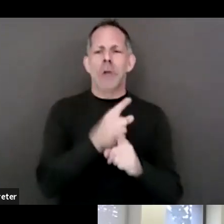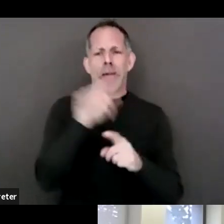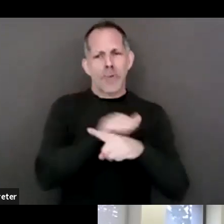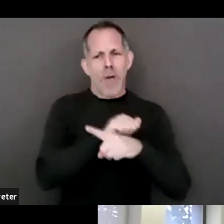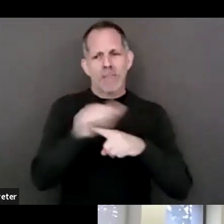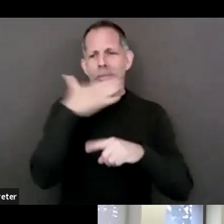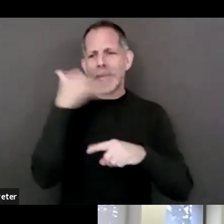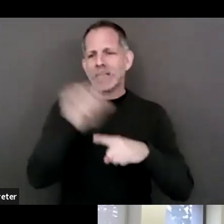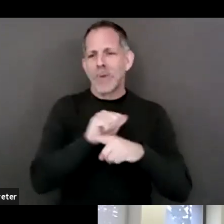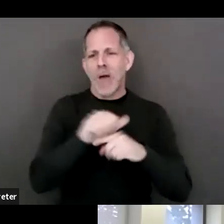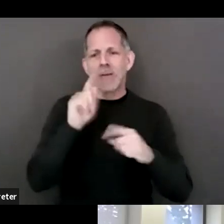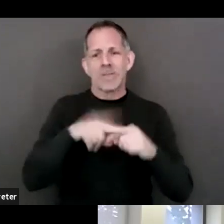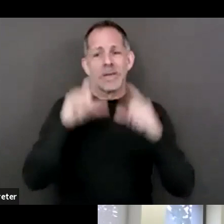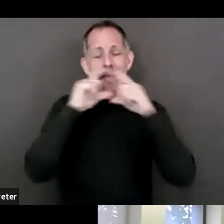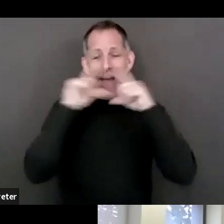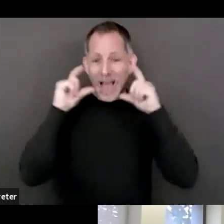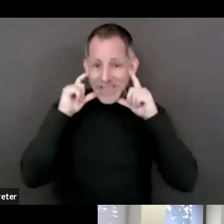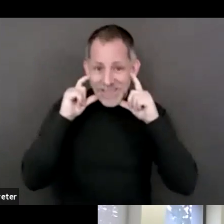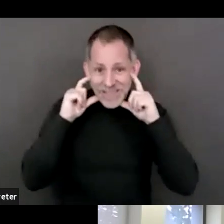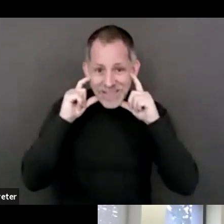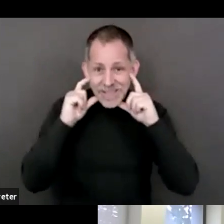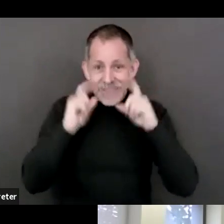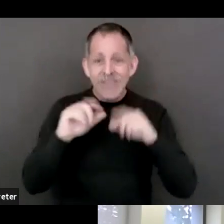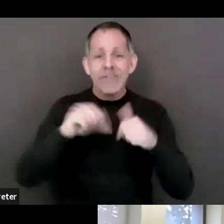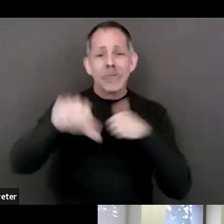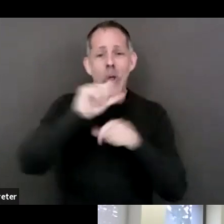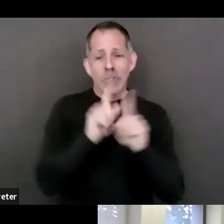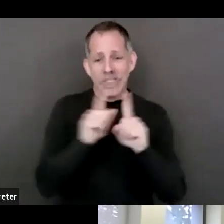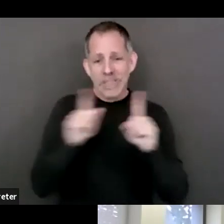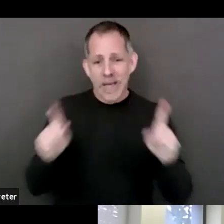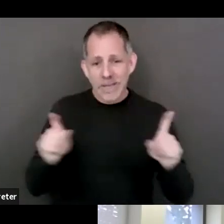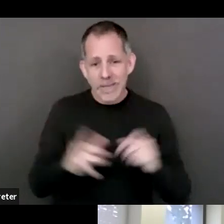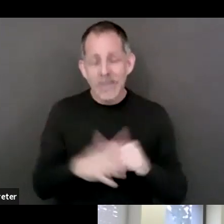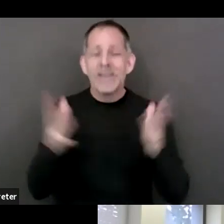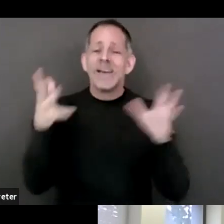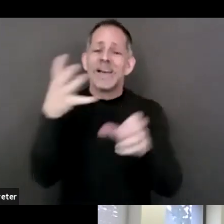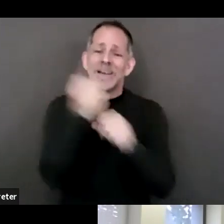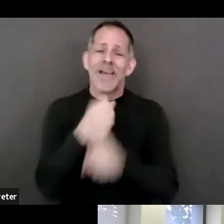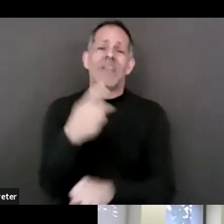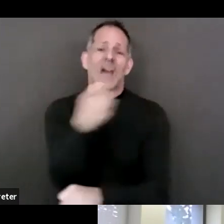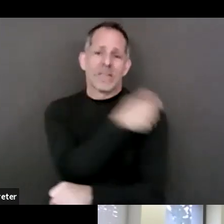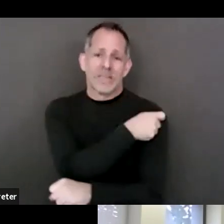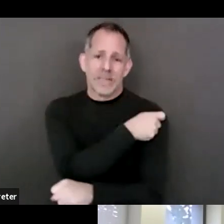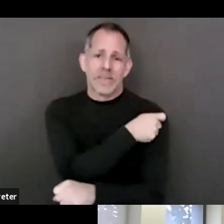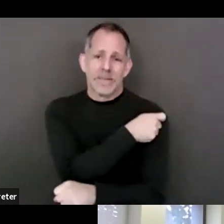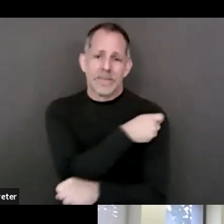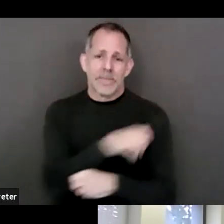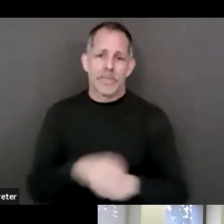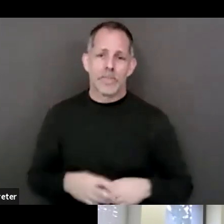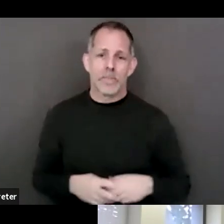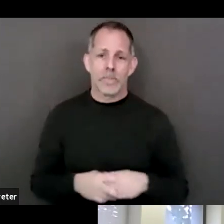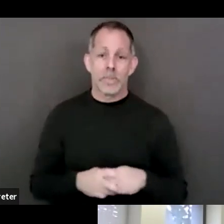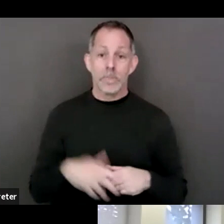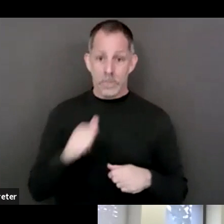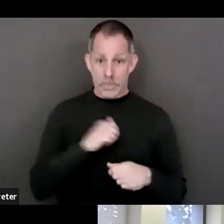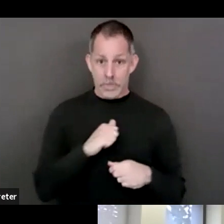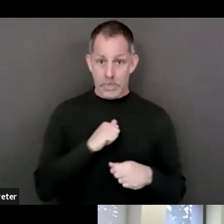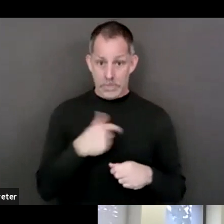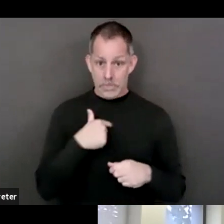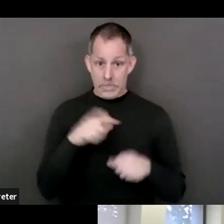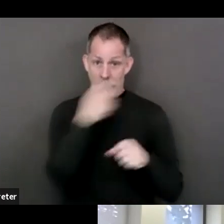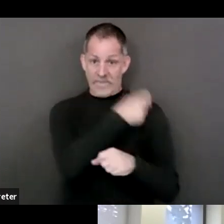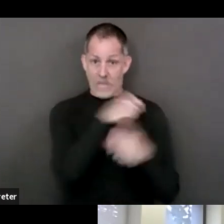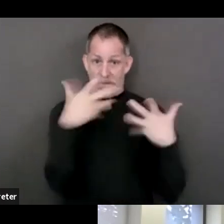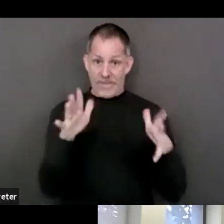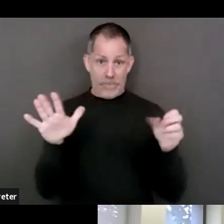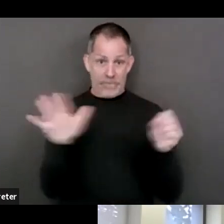point, that's our path forward. Get vaccinated. I've been fully vaccinated now, and I just encourage everybody to